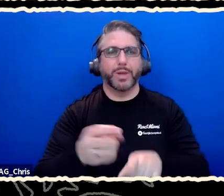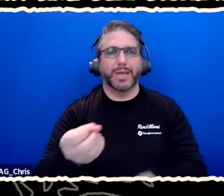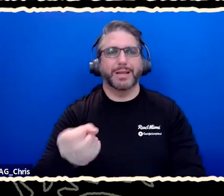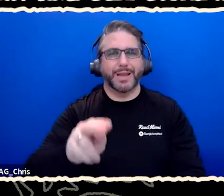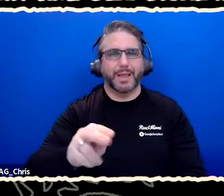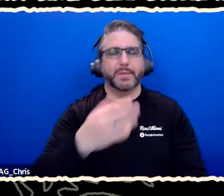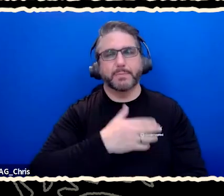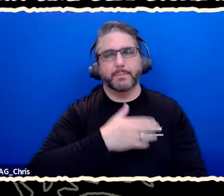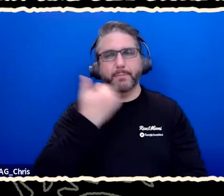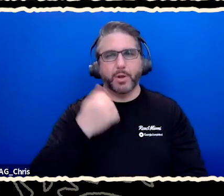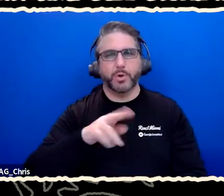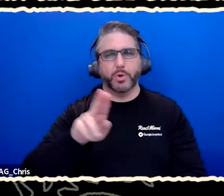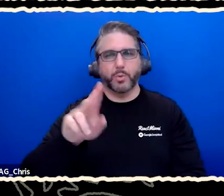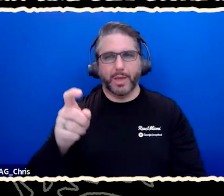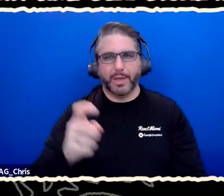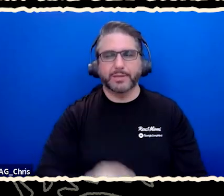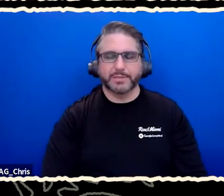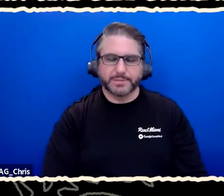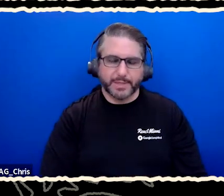better UX.